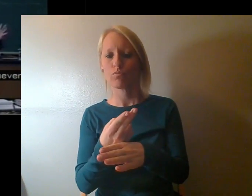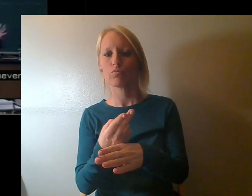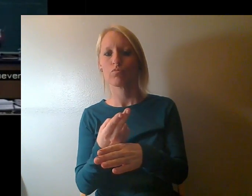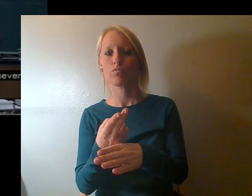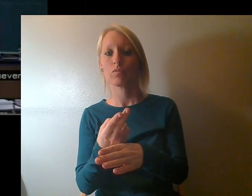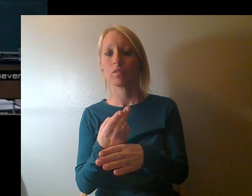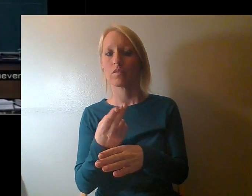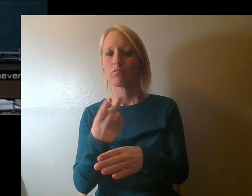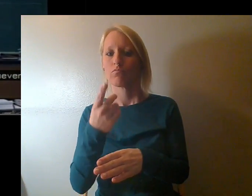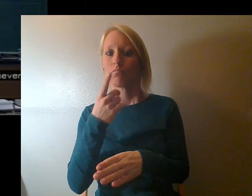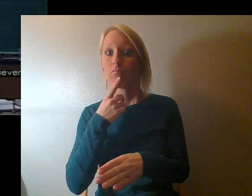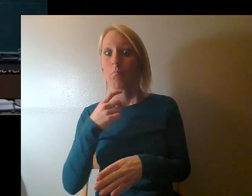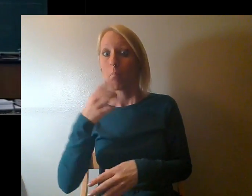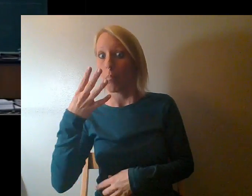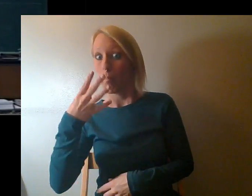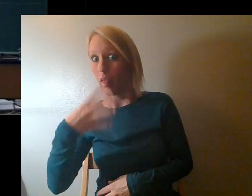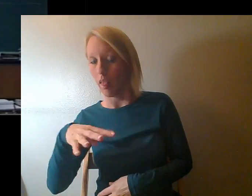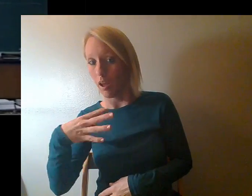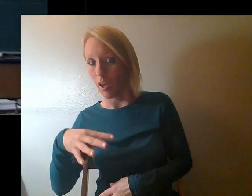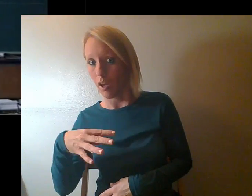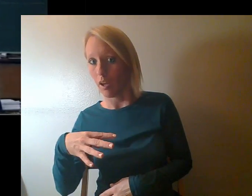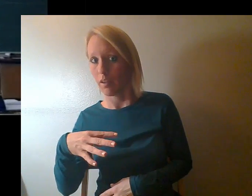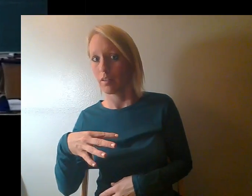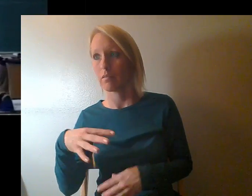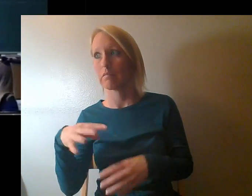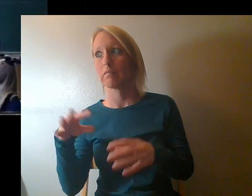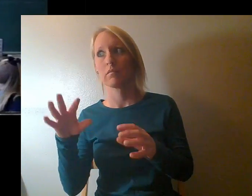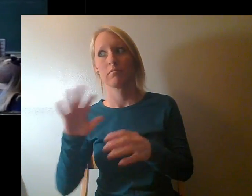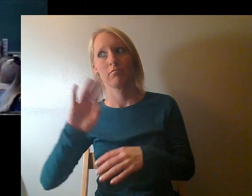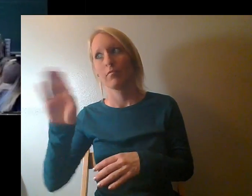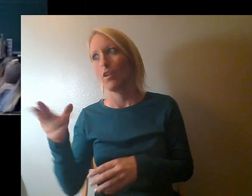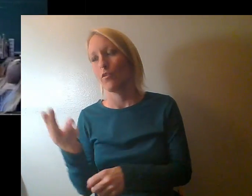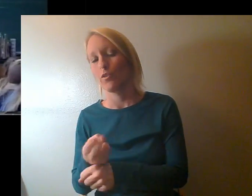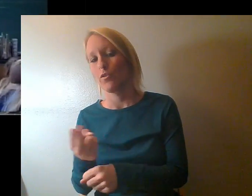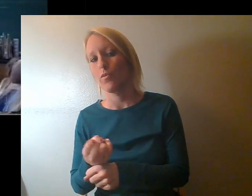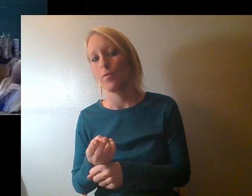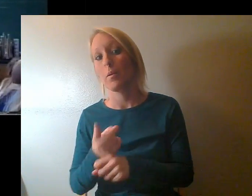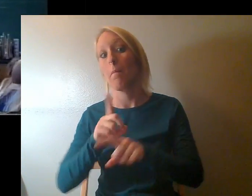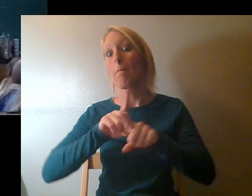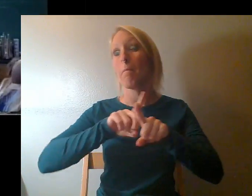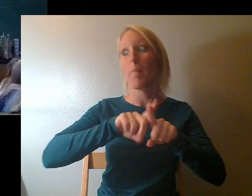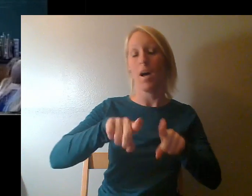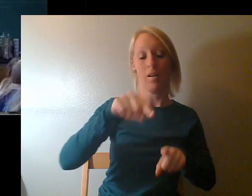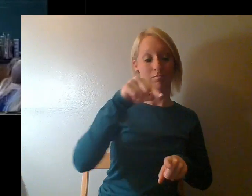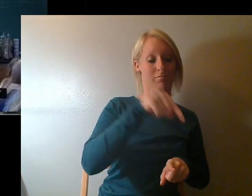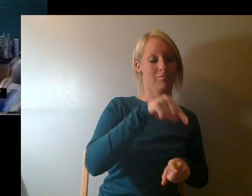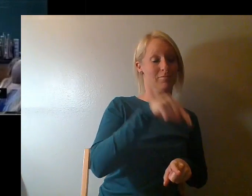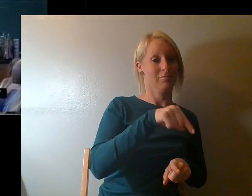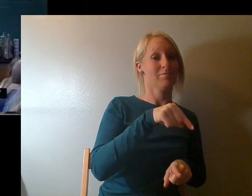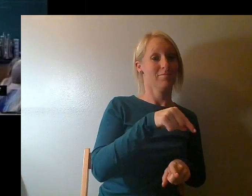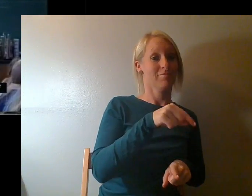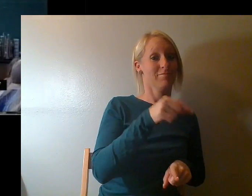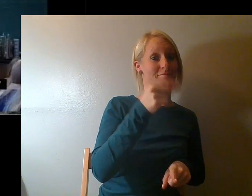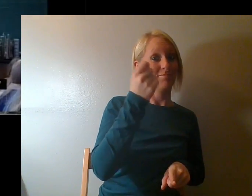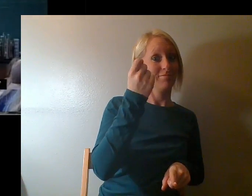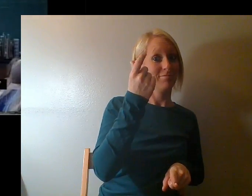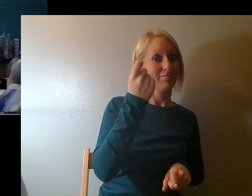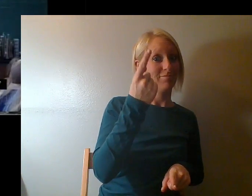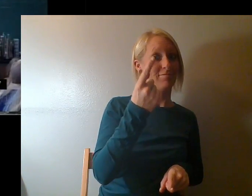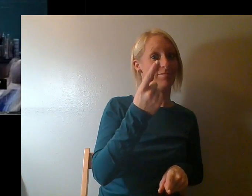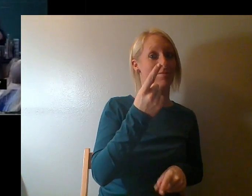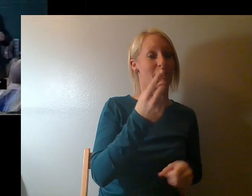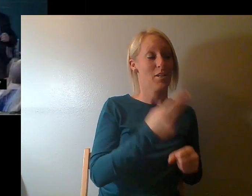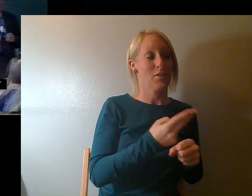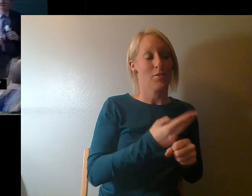like blood. All right, well, this is an exception in this case. This has been sterilized. I got a little bottle of blood here.